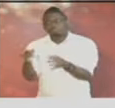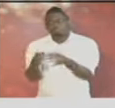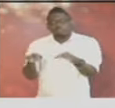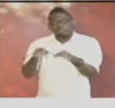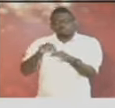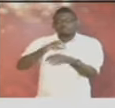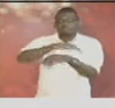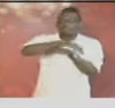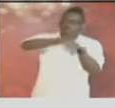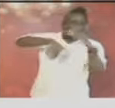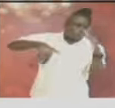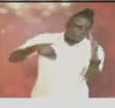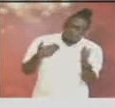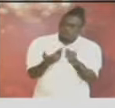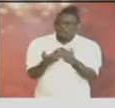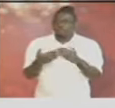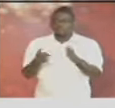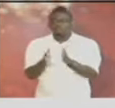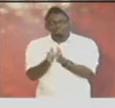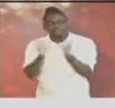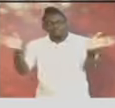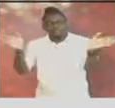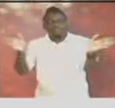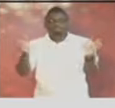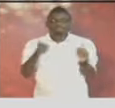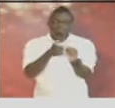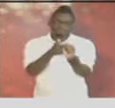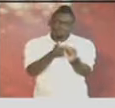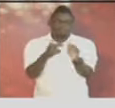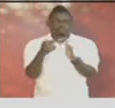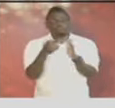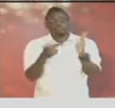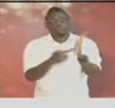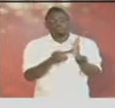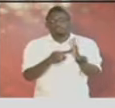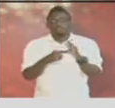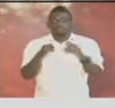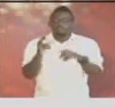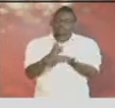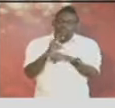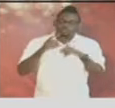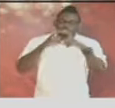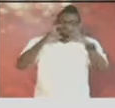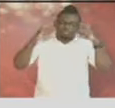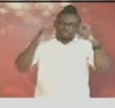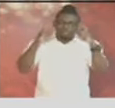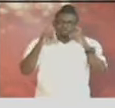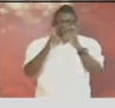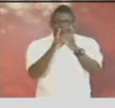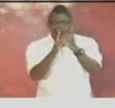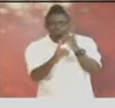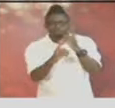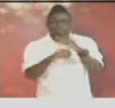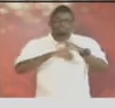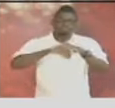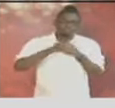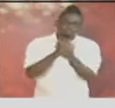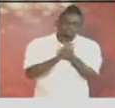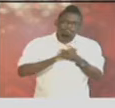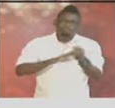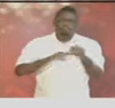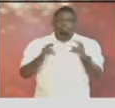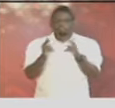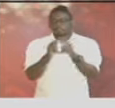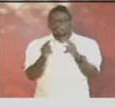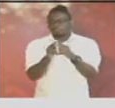preventive guidelines when we are out and about, the wearing of the mask, the watching your distance, the washing of hands. These are important things that are actually helping